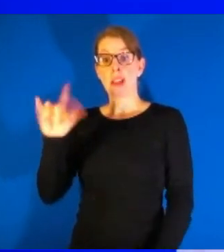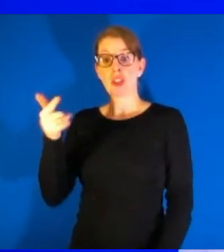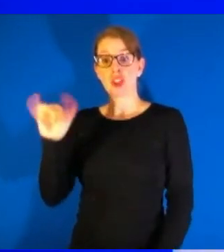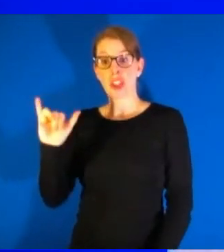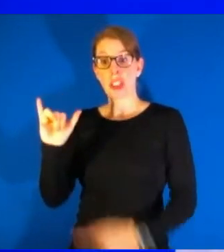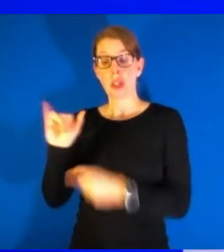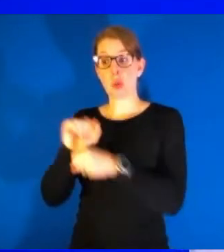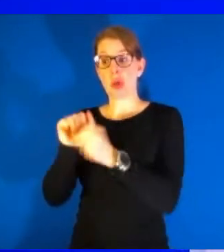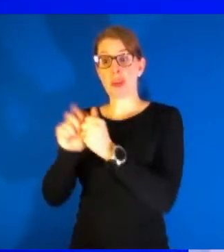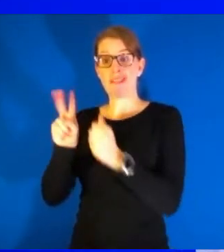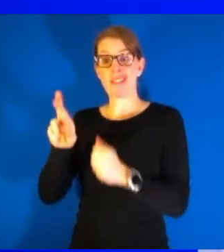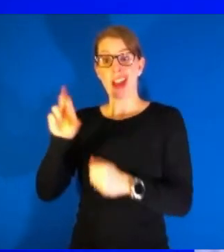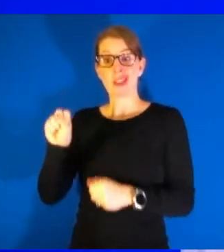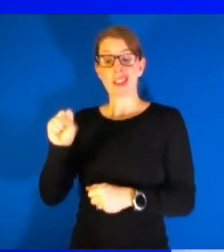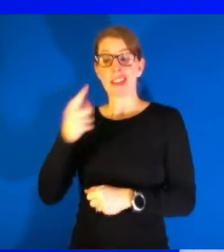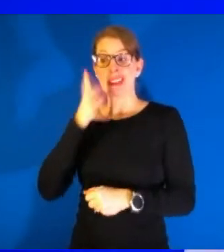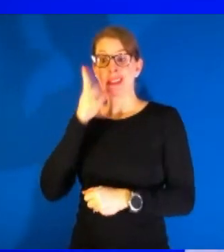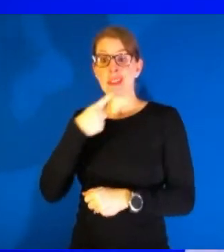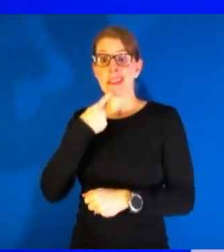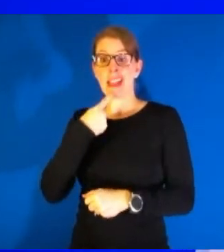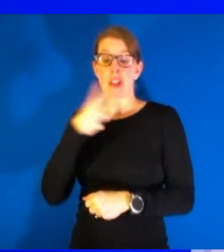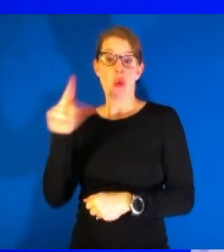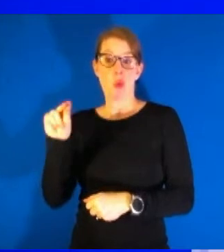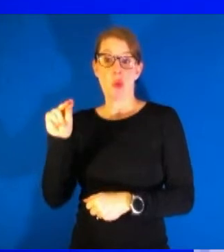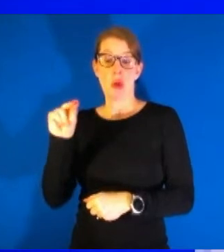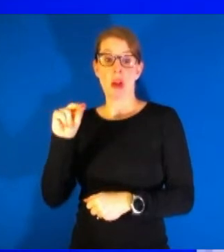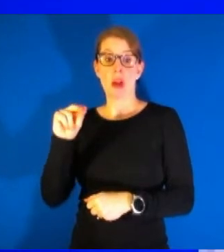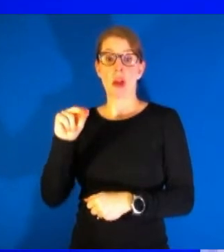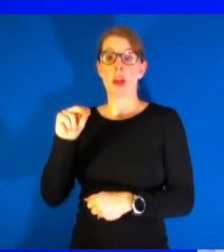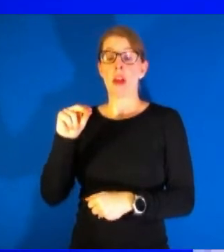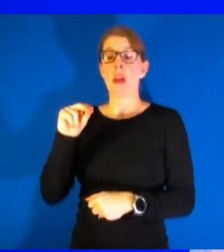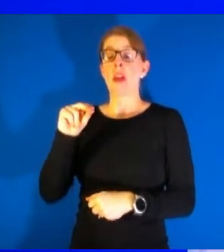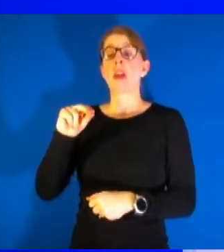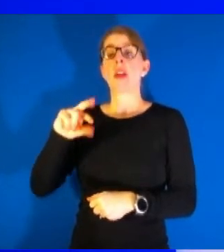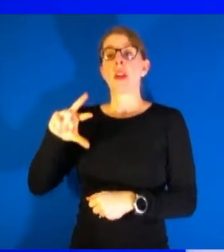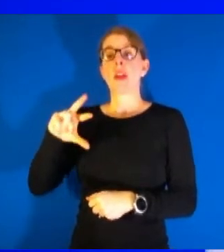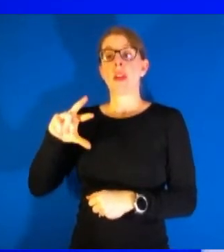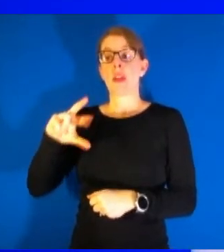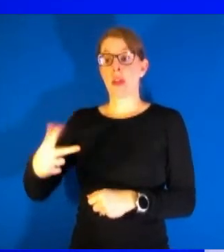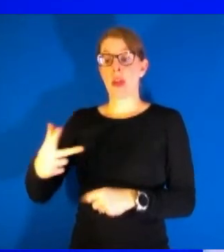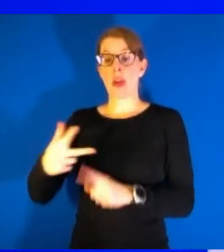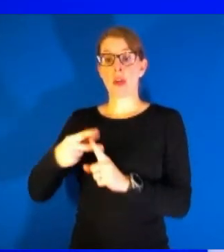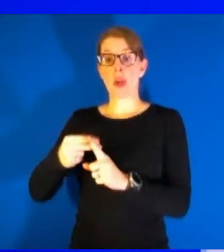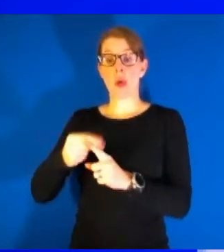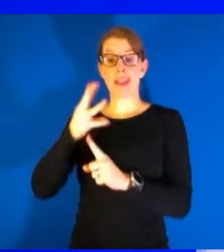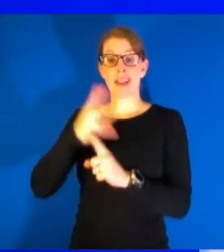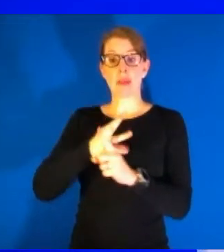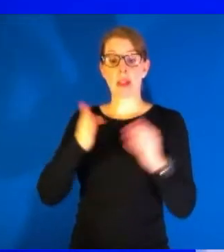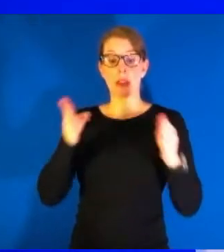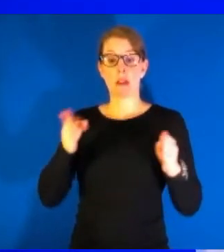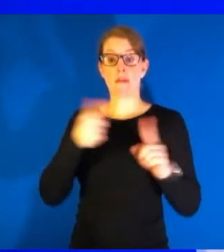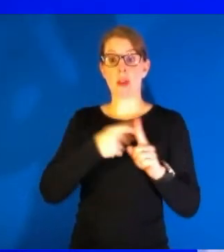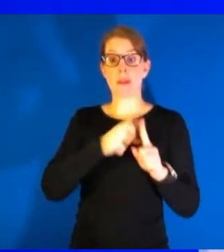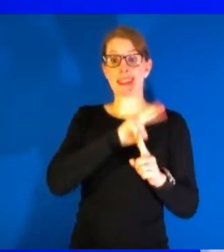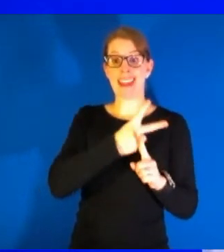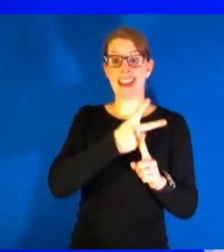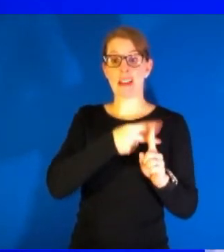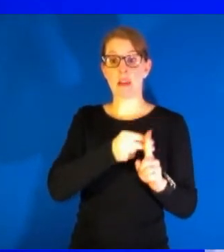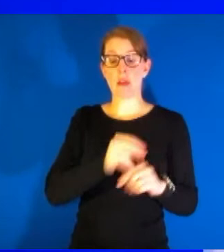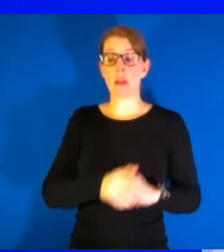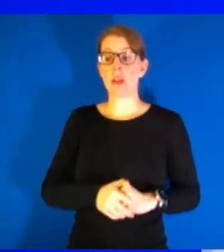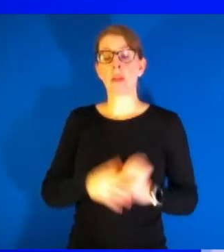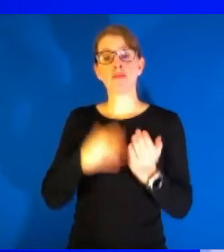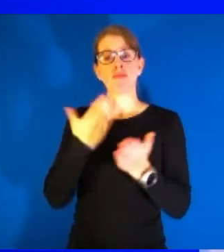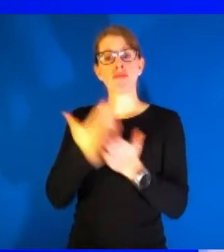say no. It's that third dose that is spread 6 months from that second dose, really, that proves to expand